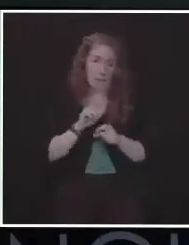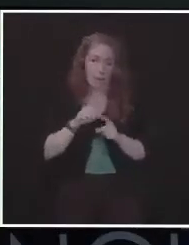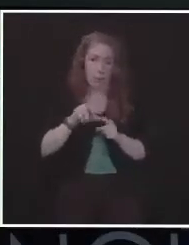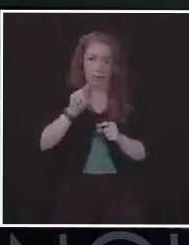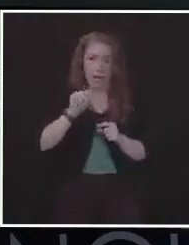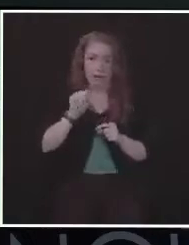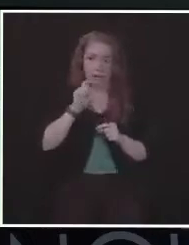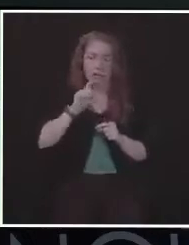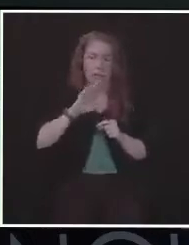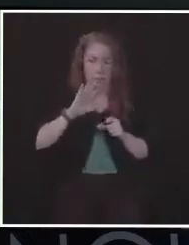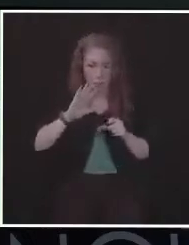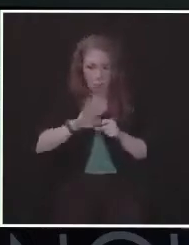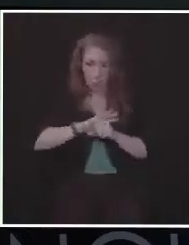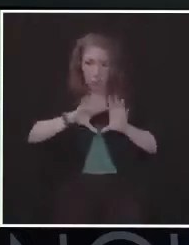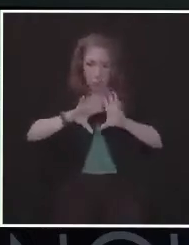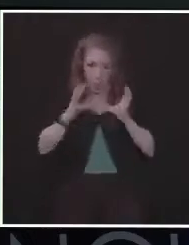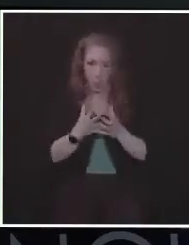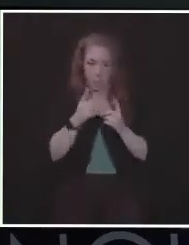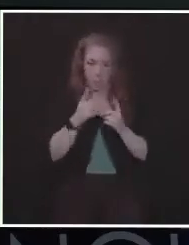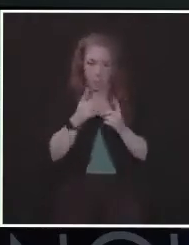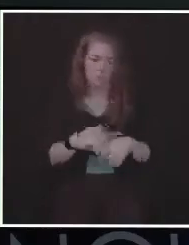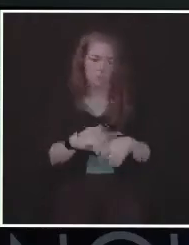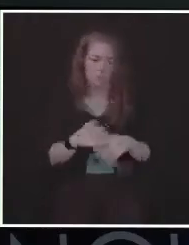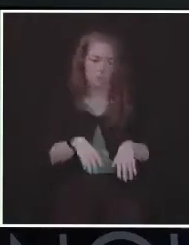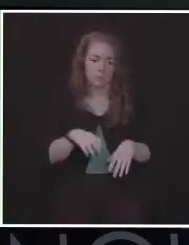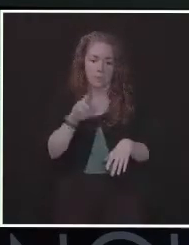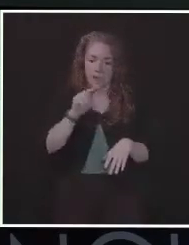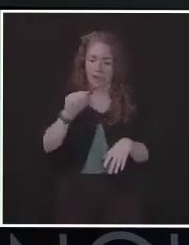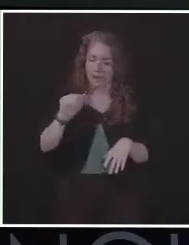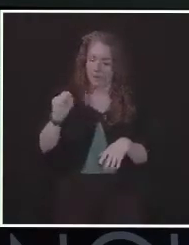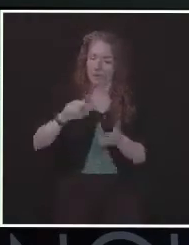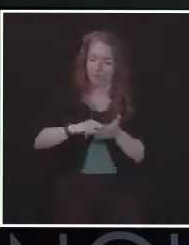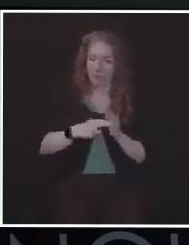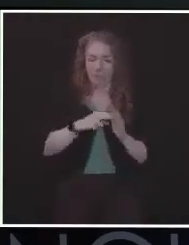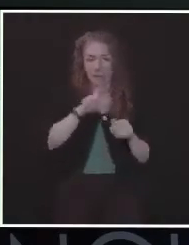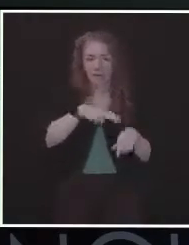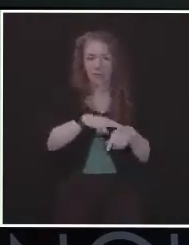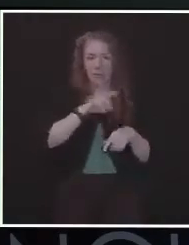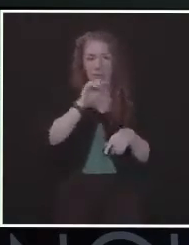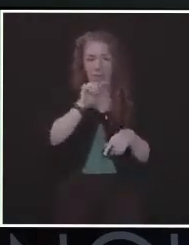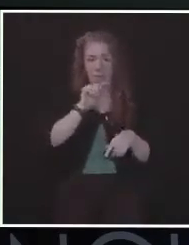National Aeronautics and Space Administration.